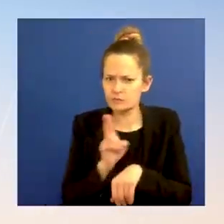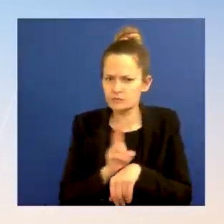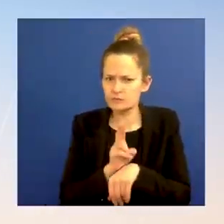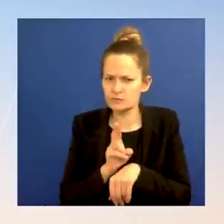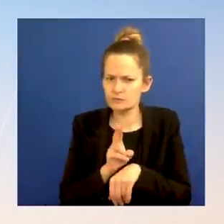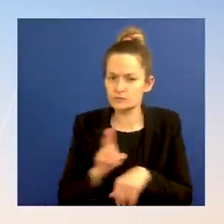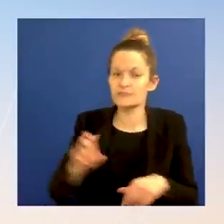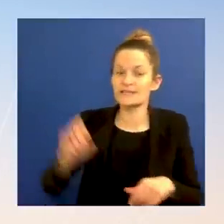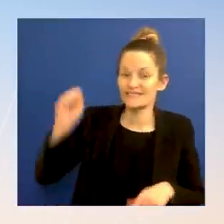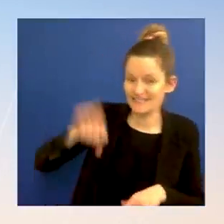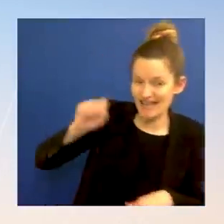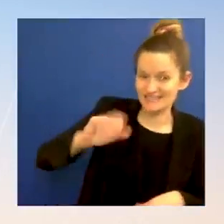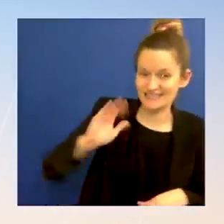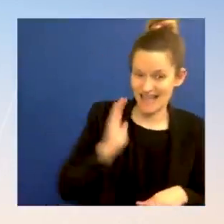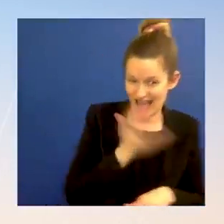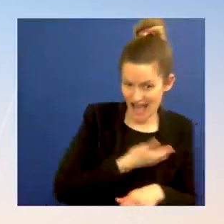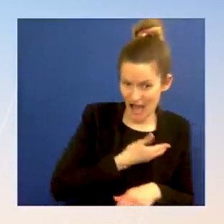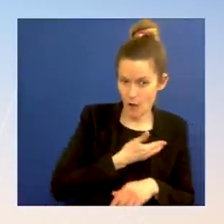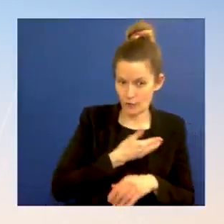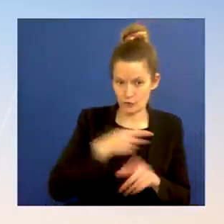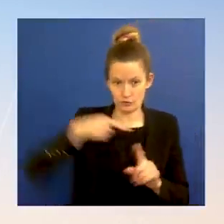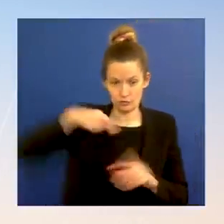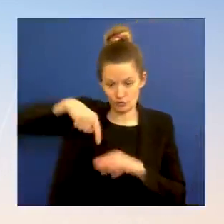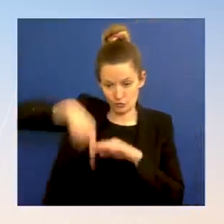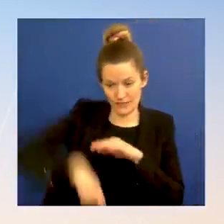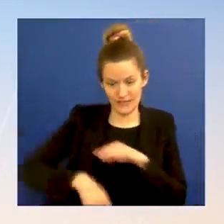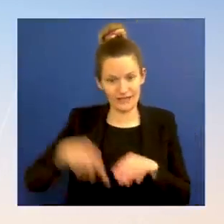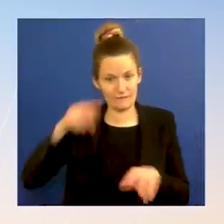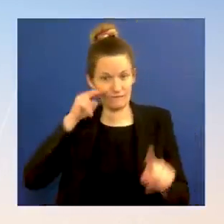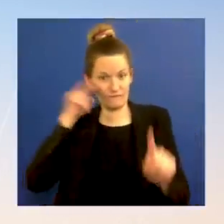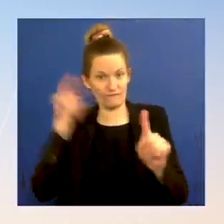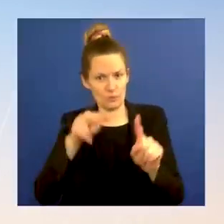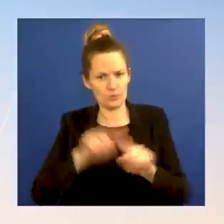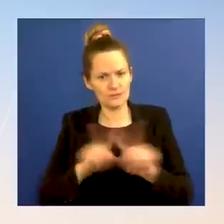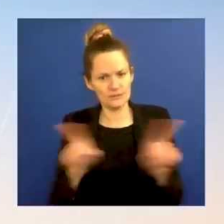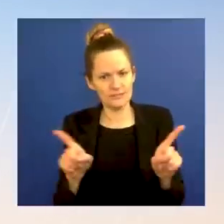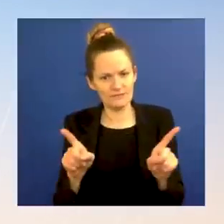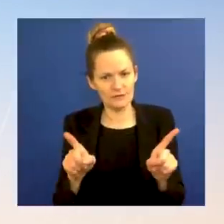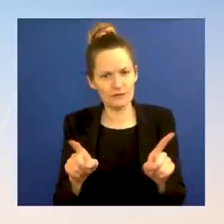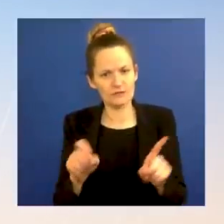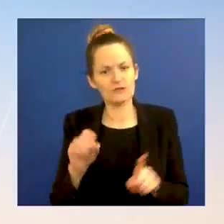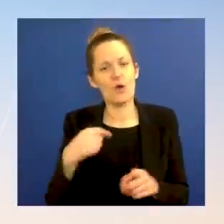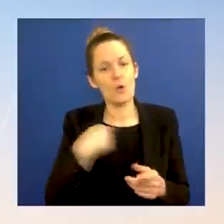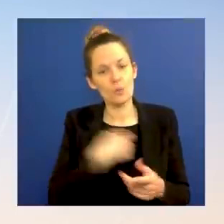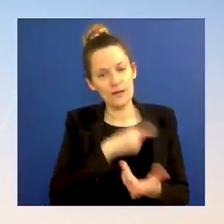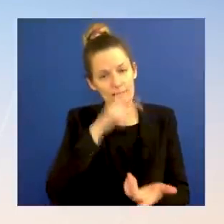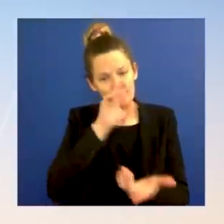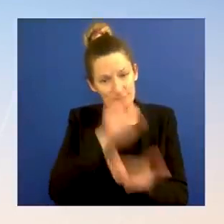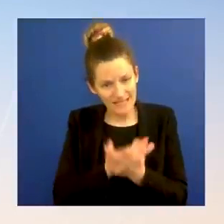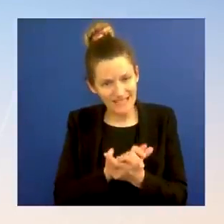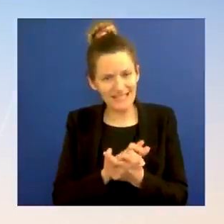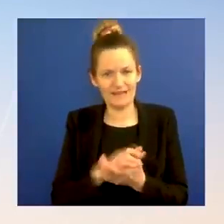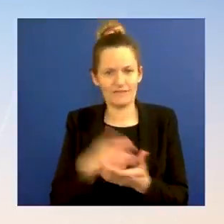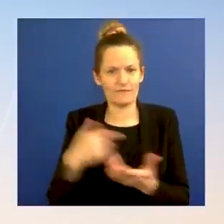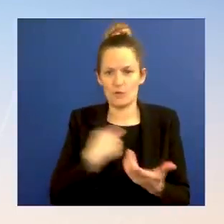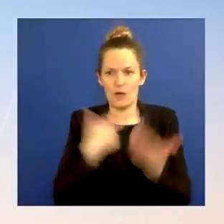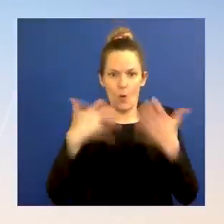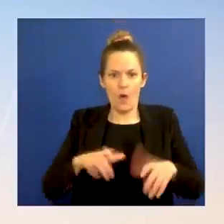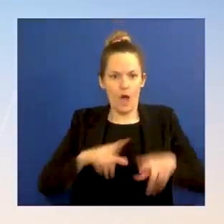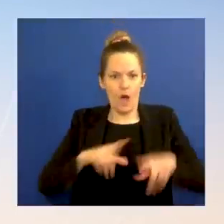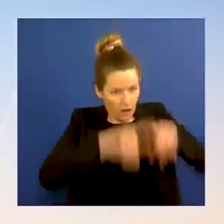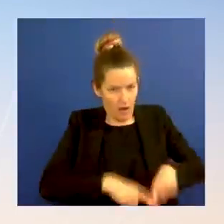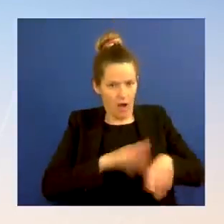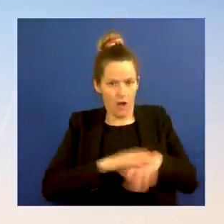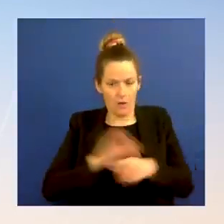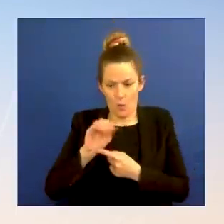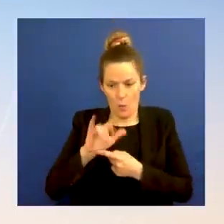is that what overall we need to do here is reduce our dependence on oil. Europeans are doing that. We're doing that. And I think what we're all going